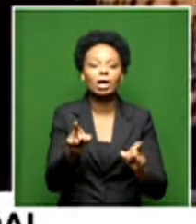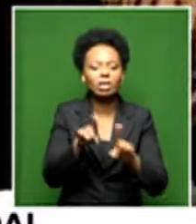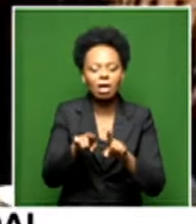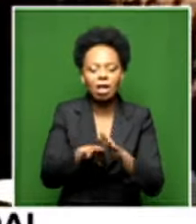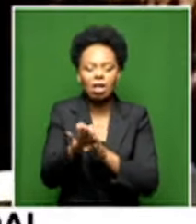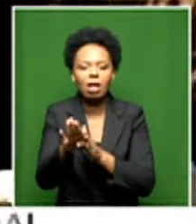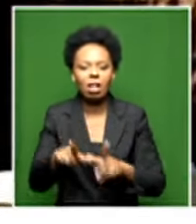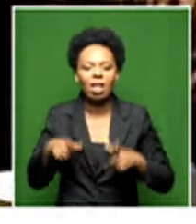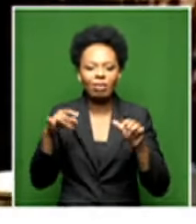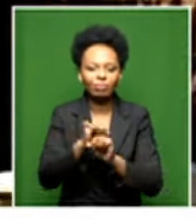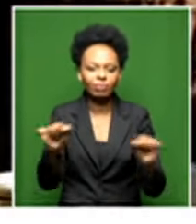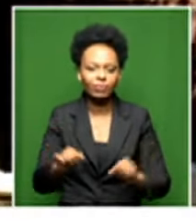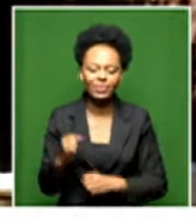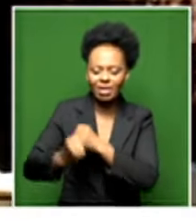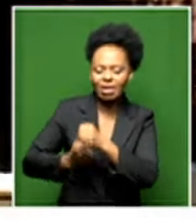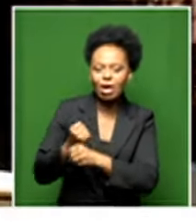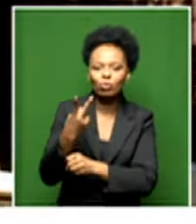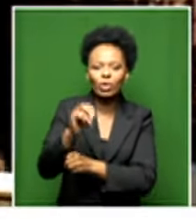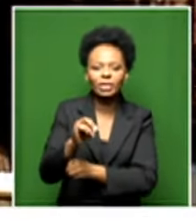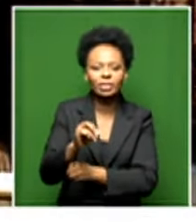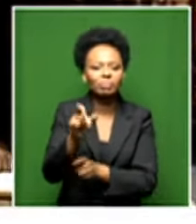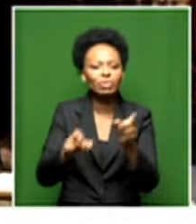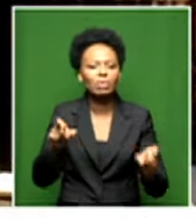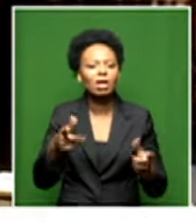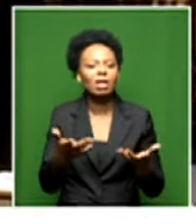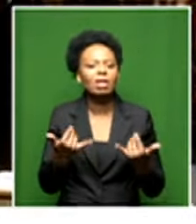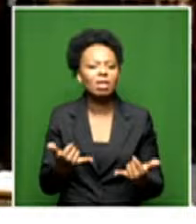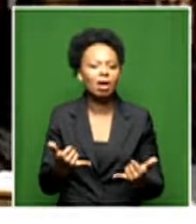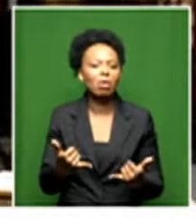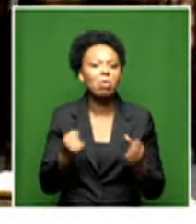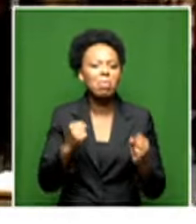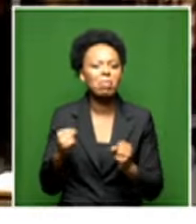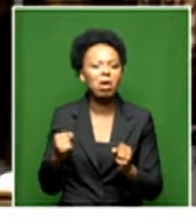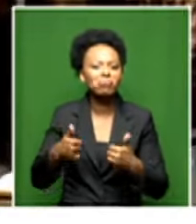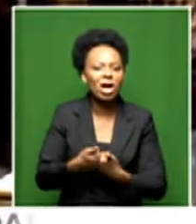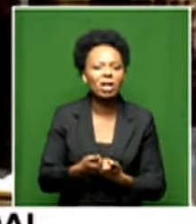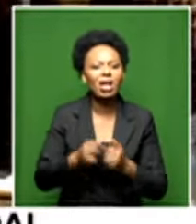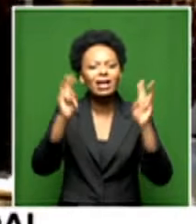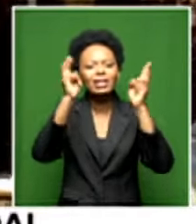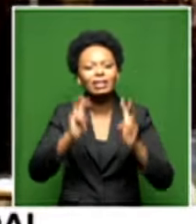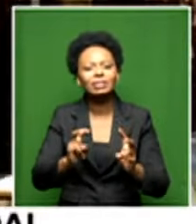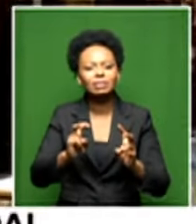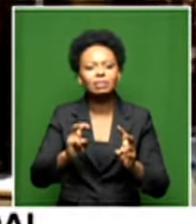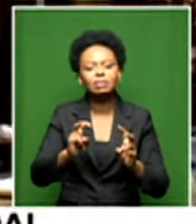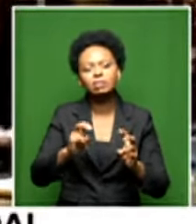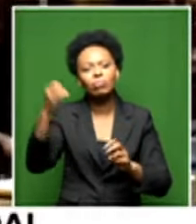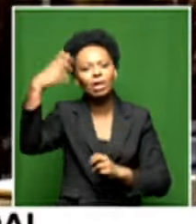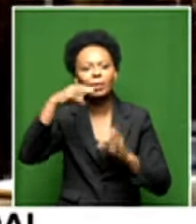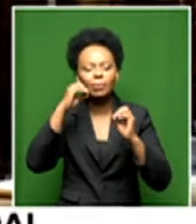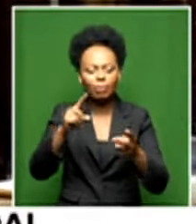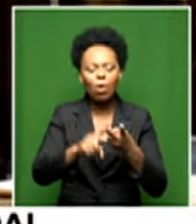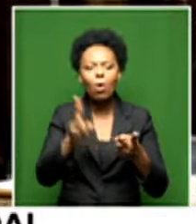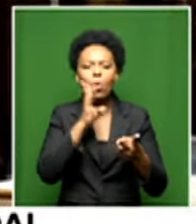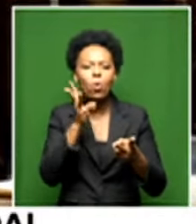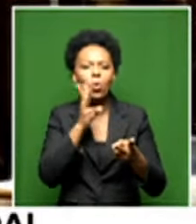20 years since that community has been set up there. They still don't have legal electricity. They still don't have running water pipe to their